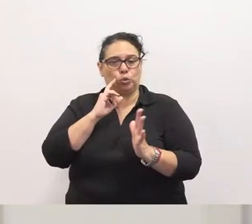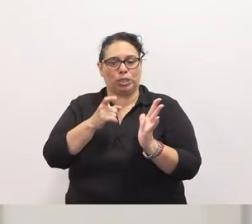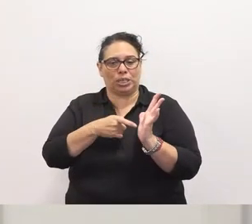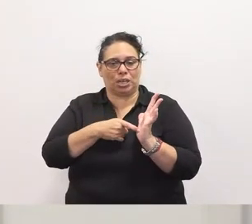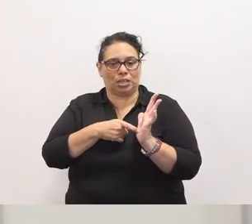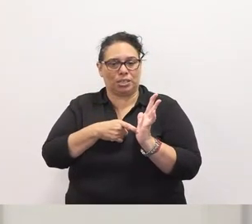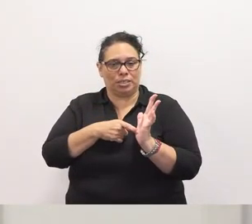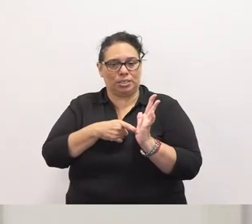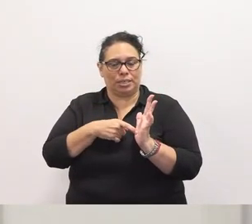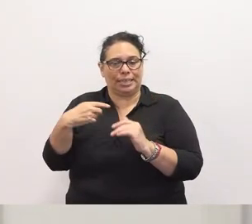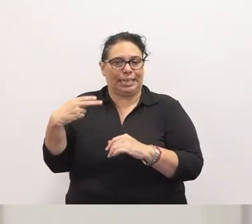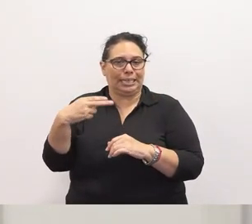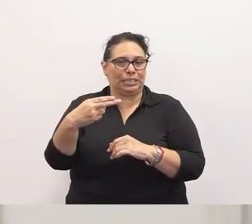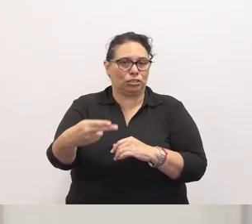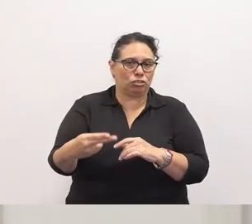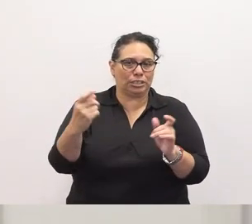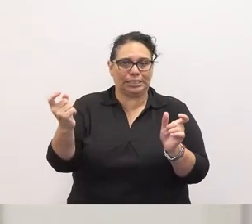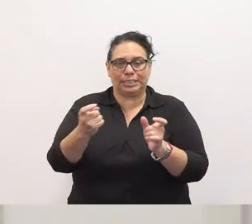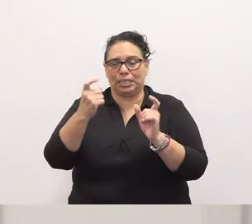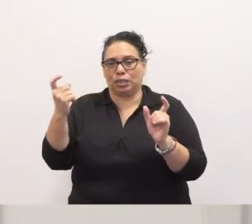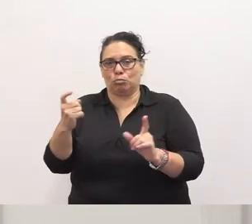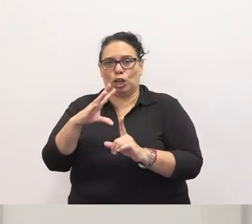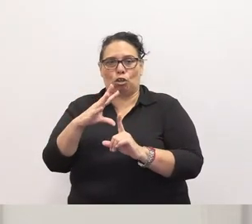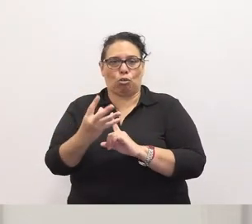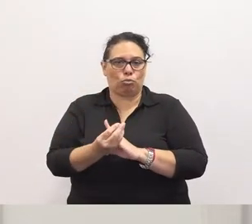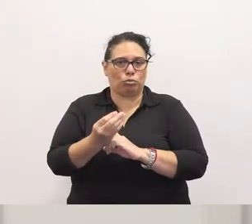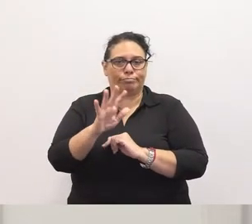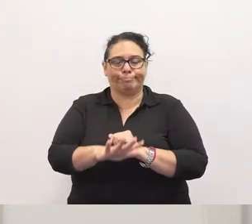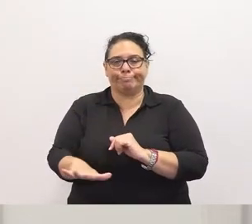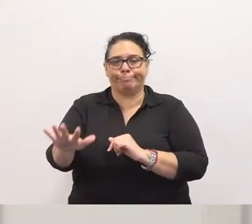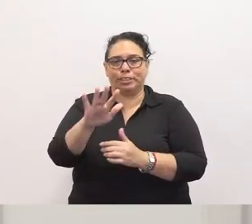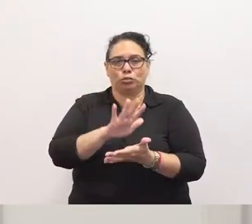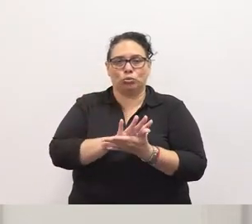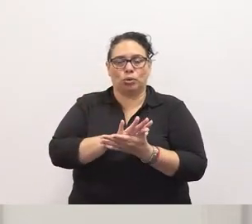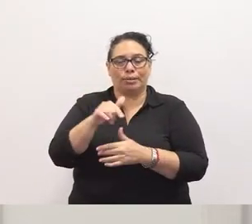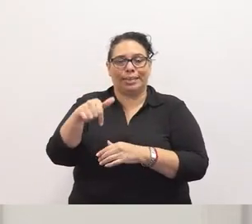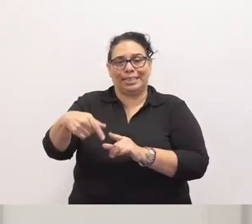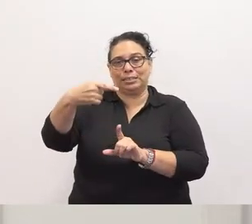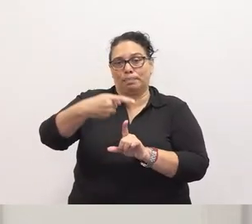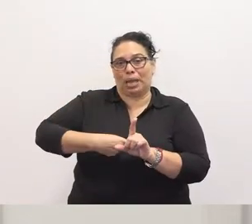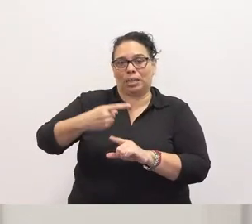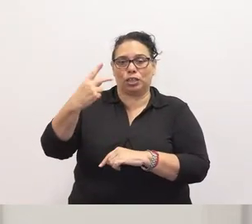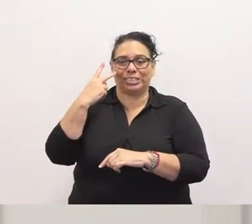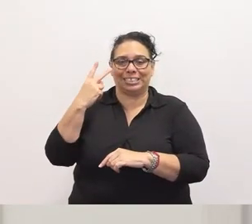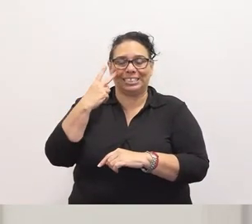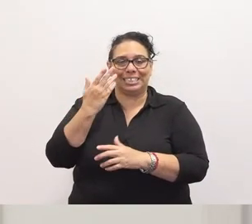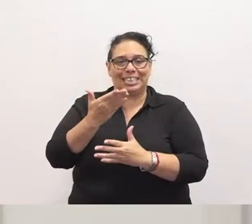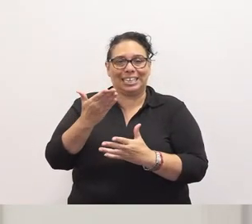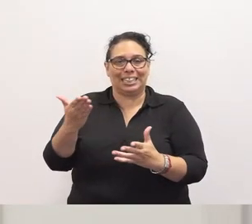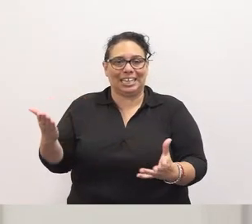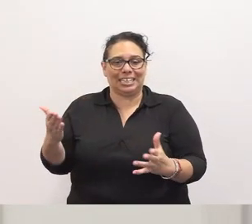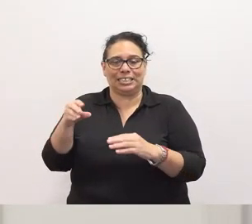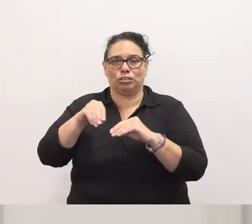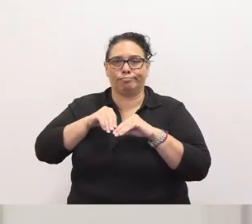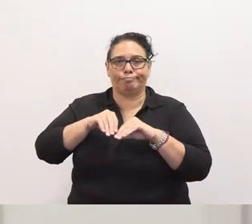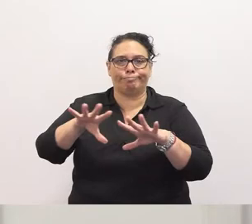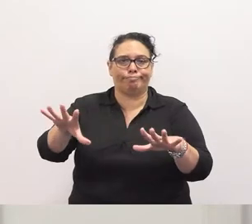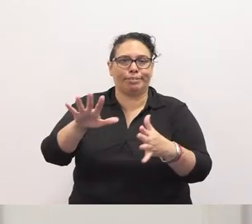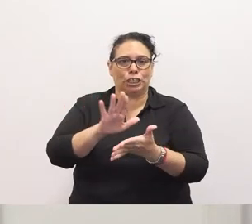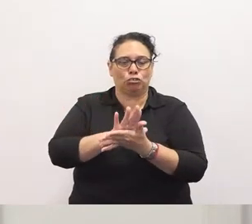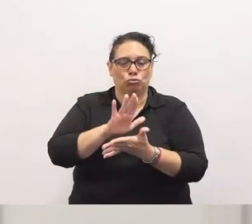the histories and celebrate culture across our schools. So this month, as you can see, things are going out to our schools to